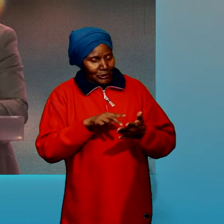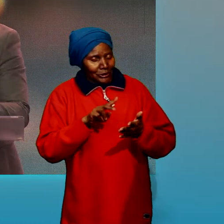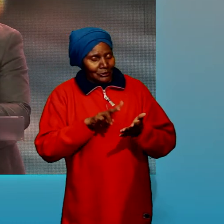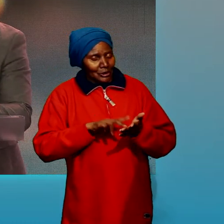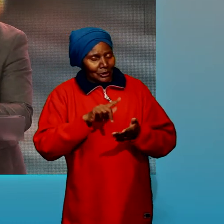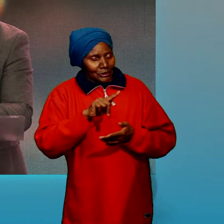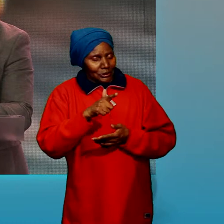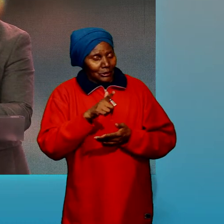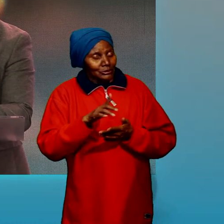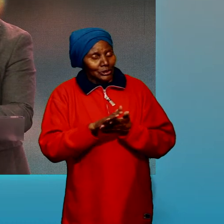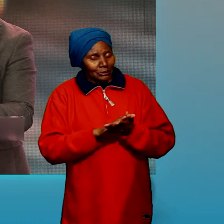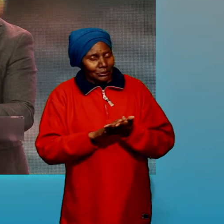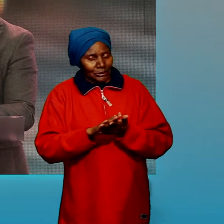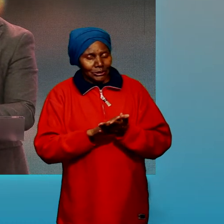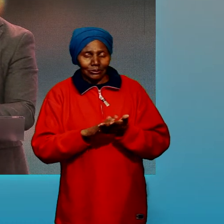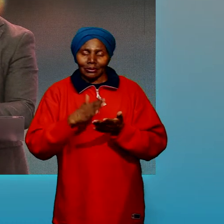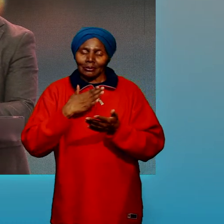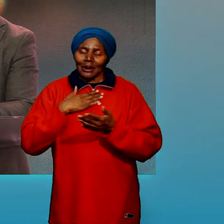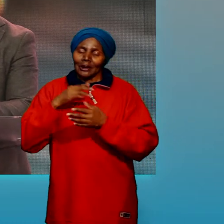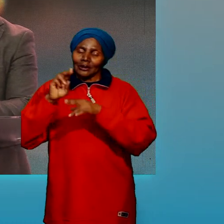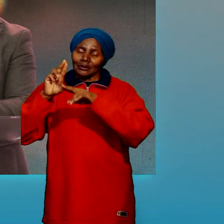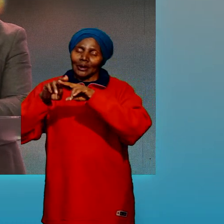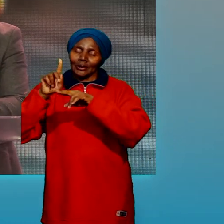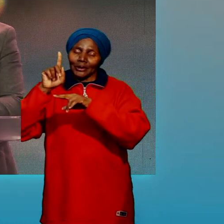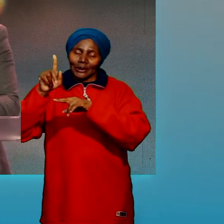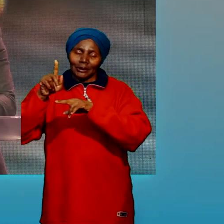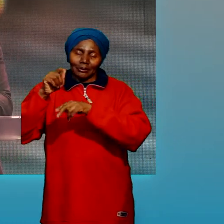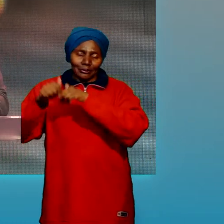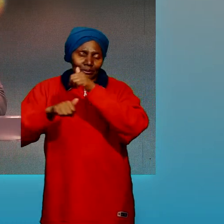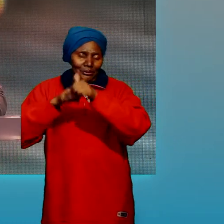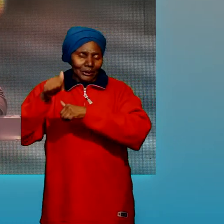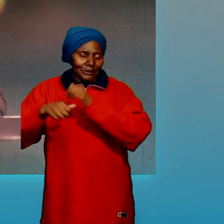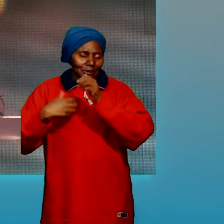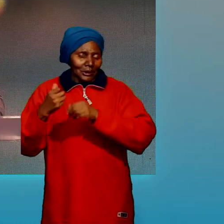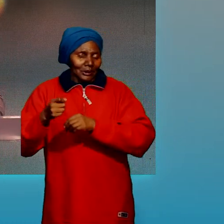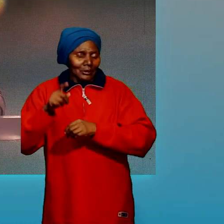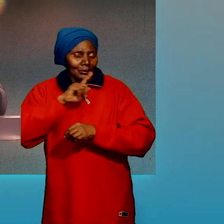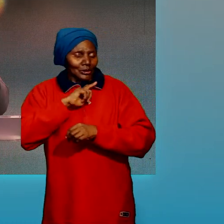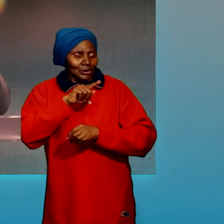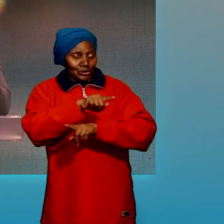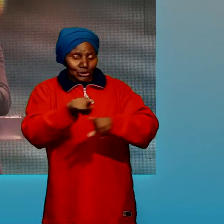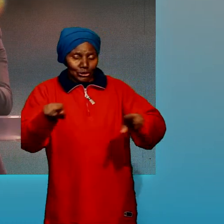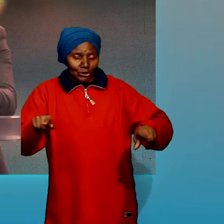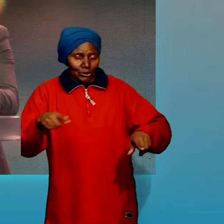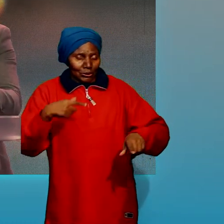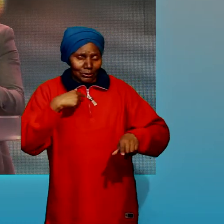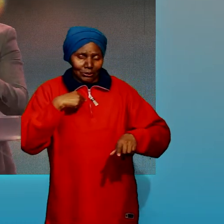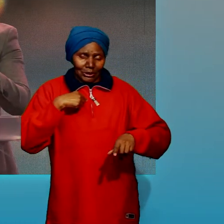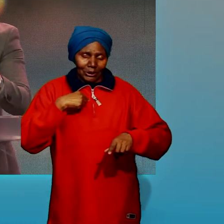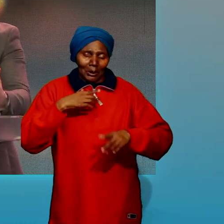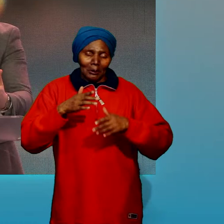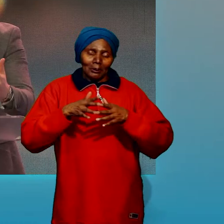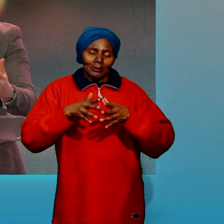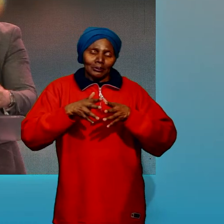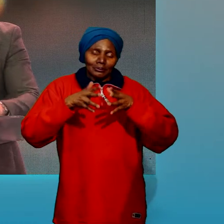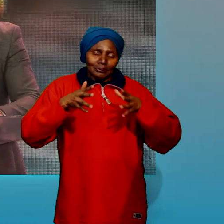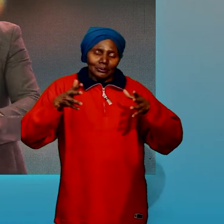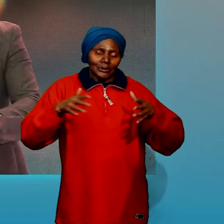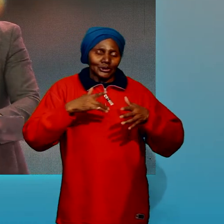By this my Father is glorified, that you bear much fruit and so prove to